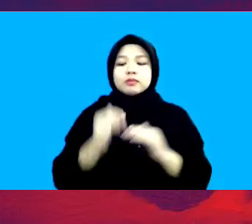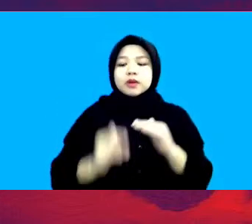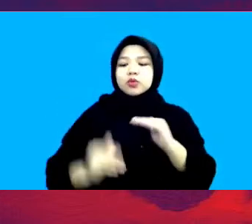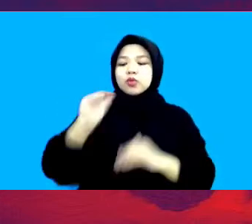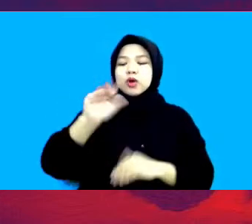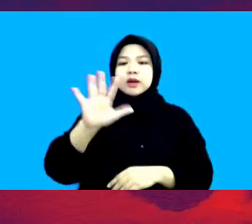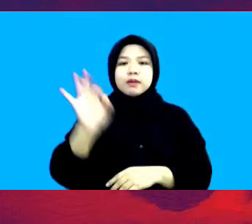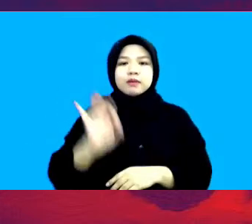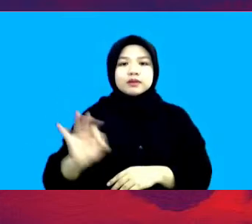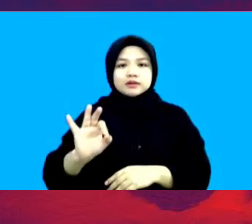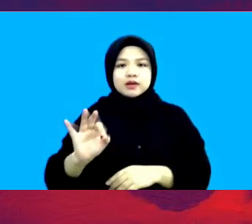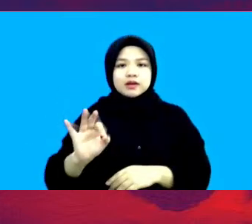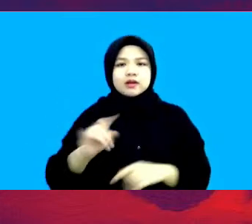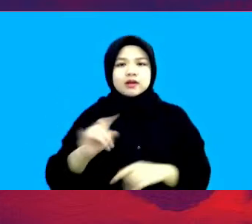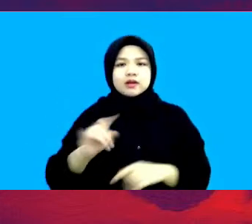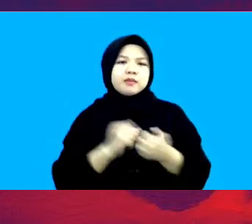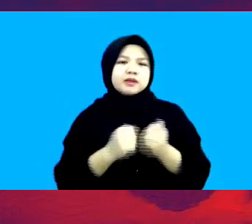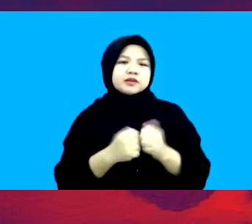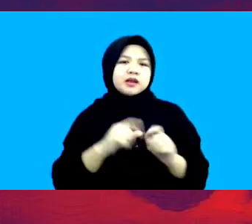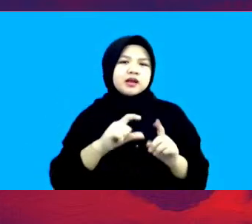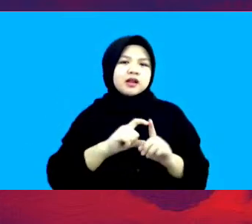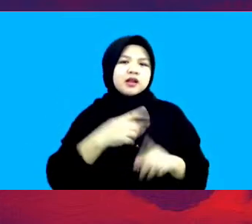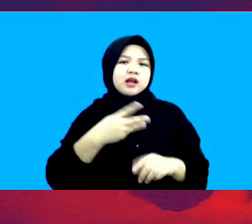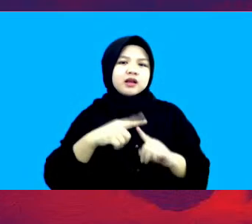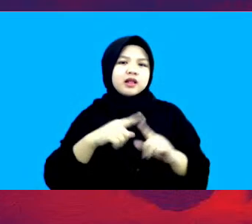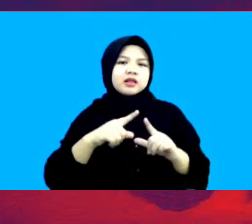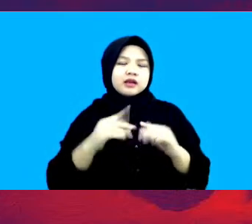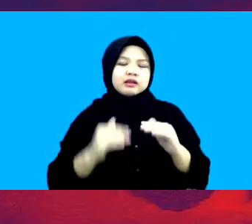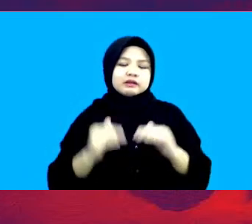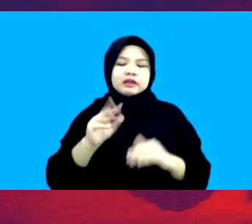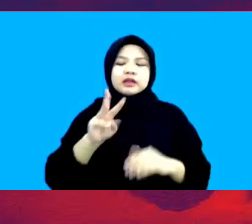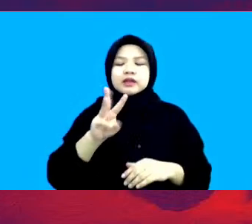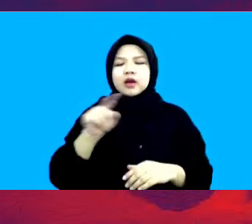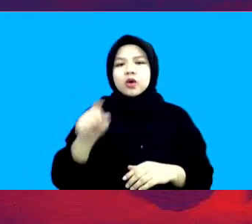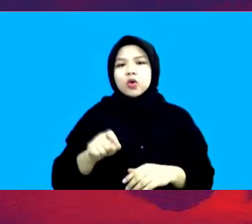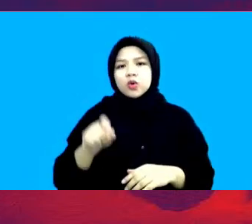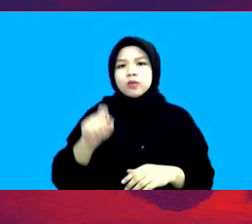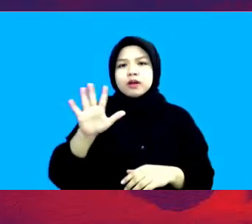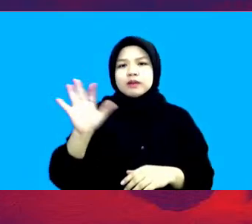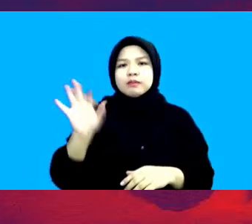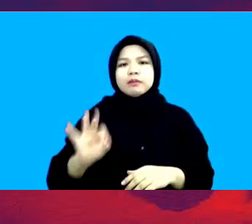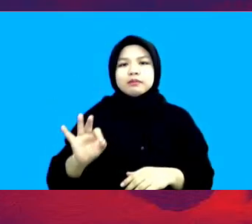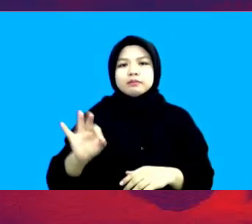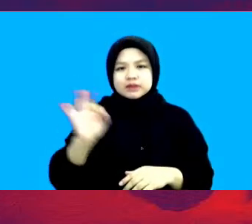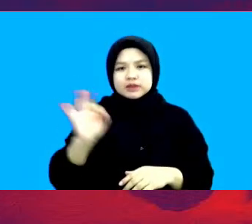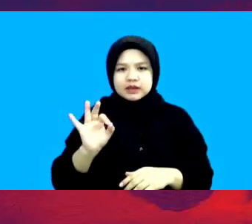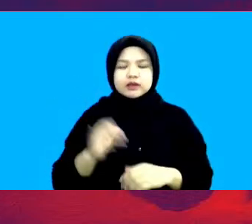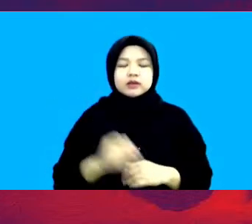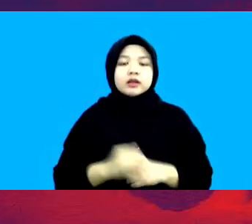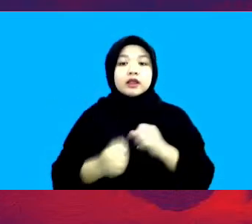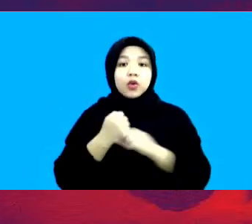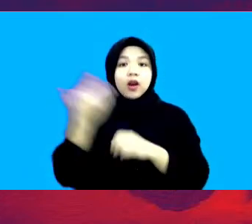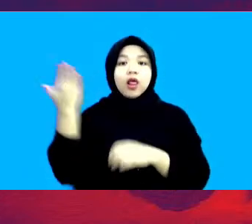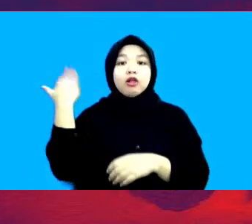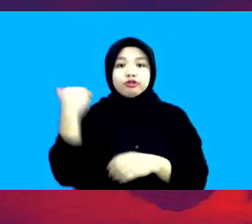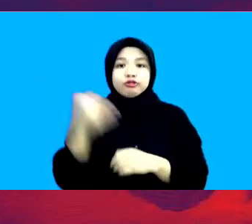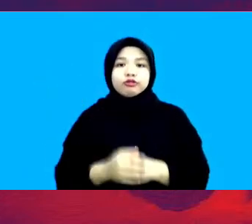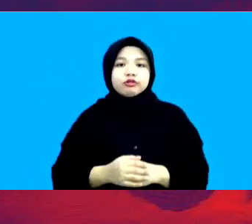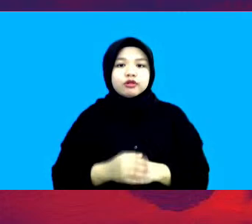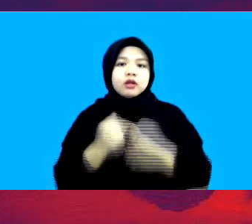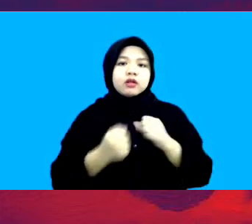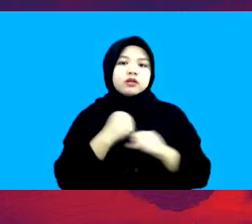Delta variant predominantly, we achieved 3.7% growth rate last year. Now this year, we are in the midst of a